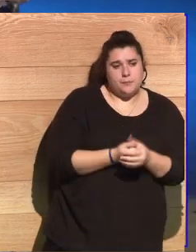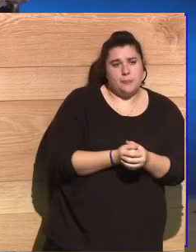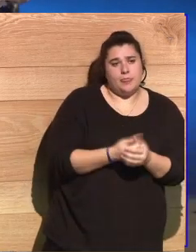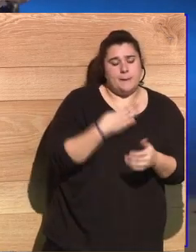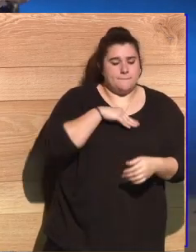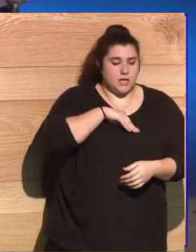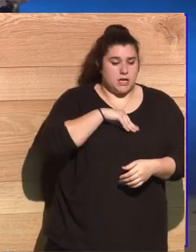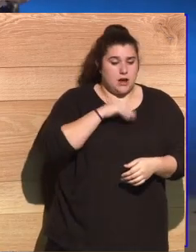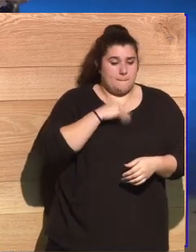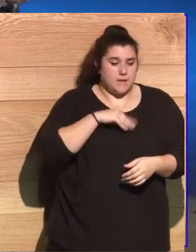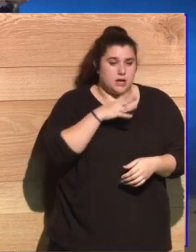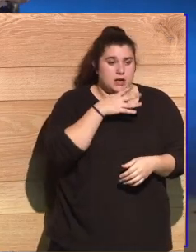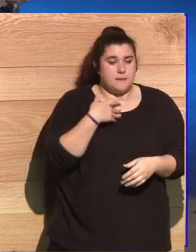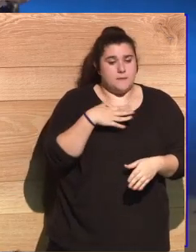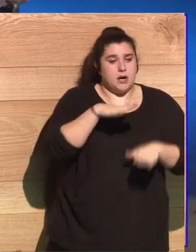stop.